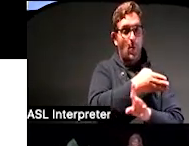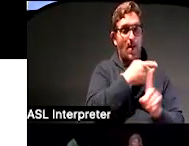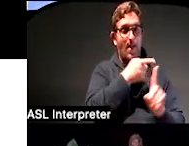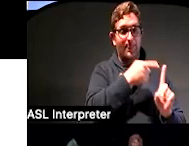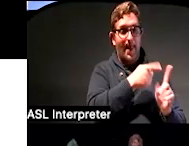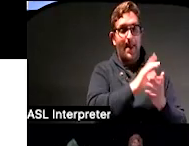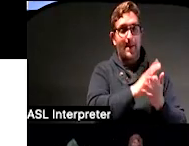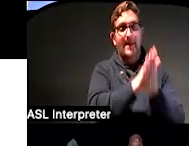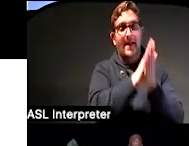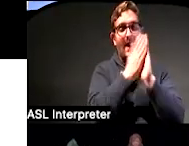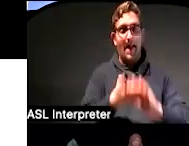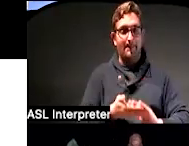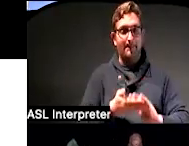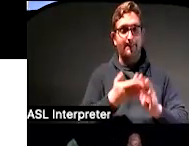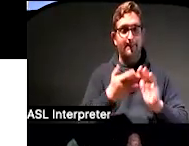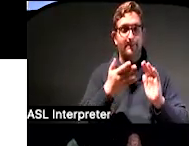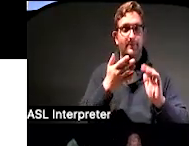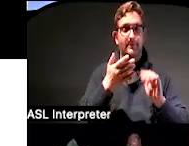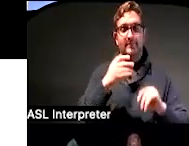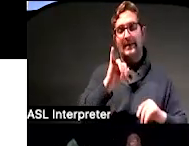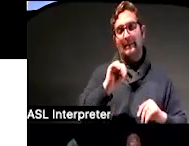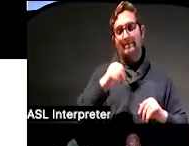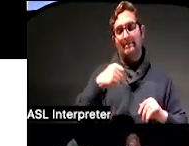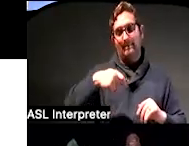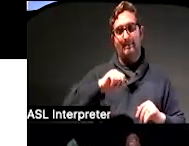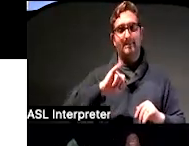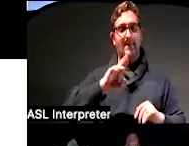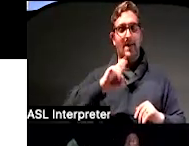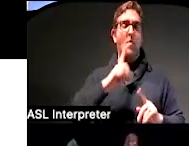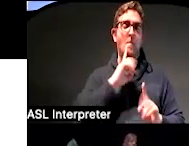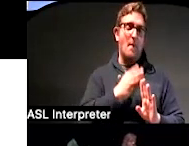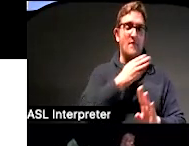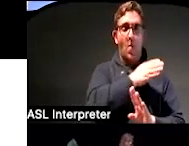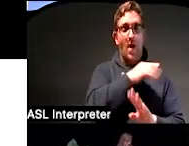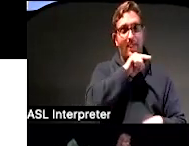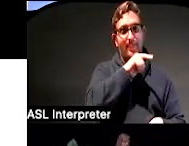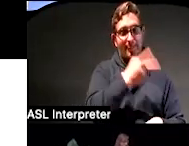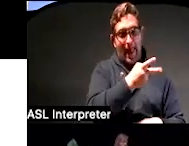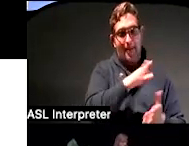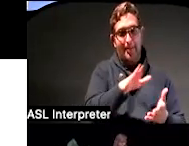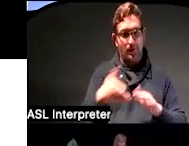become impaired, before they pass away?